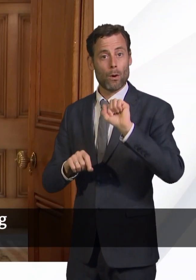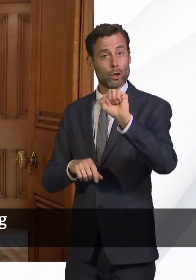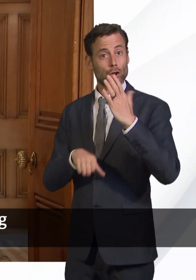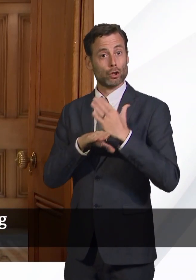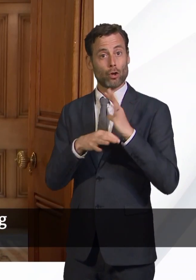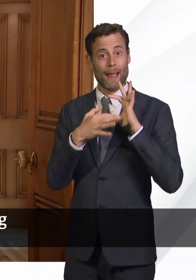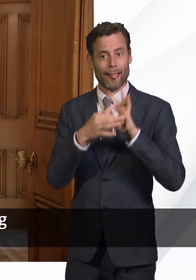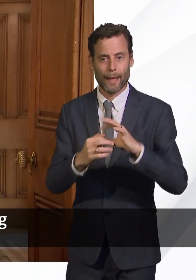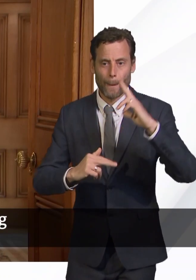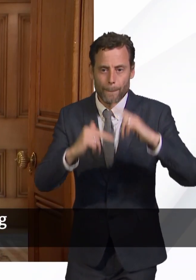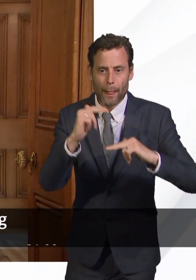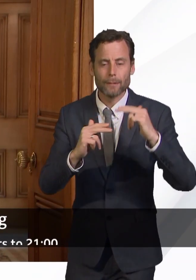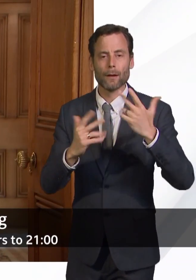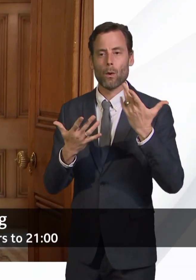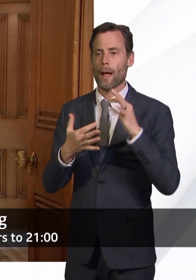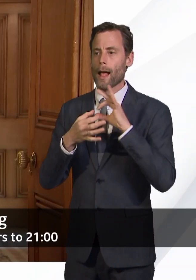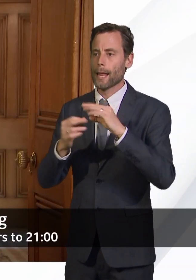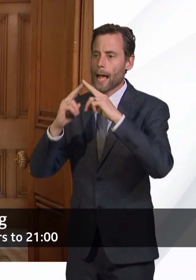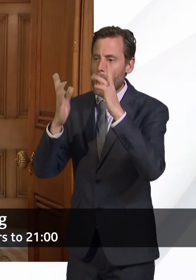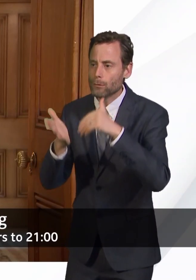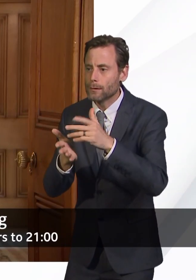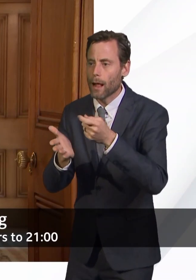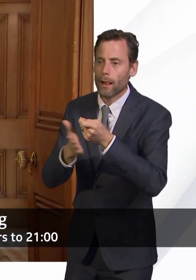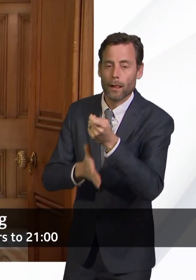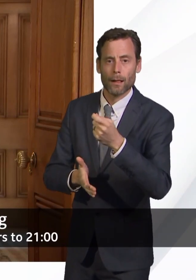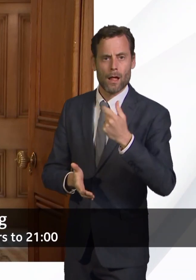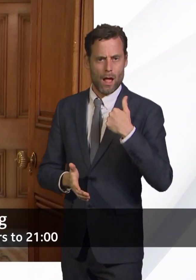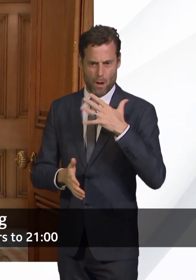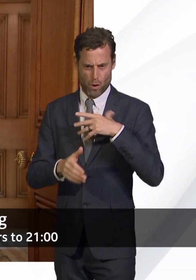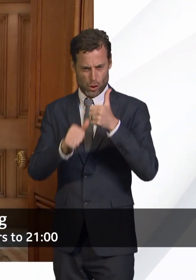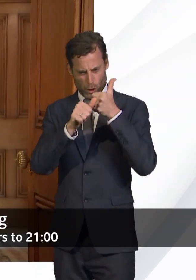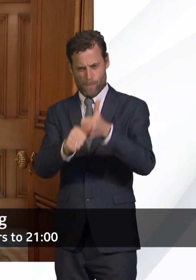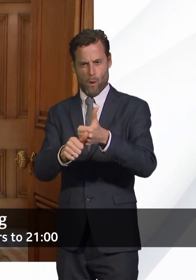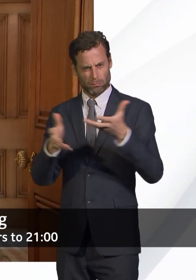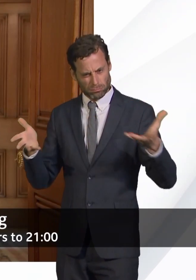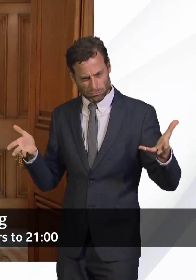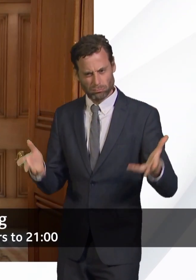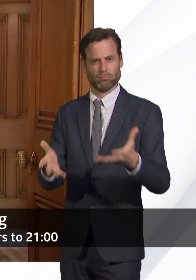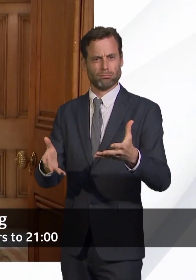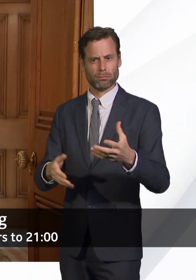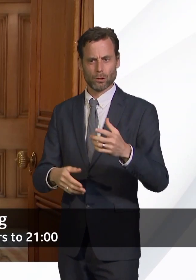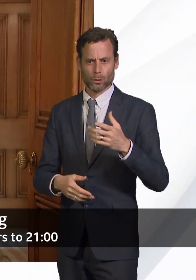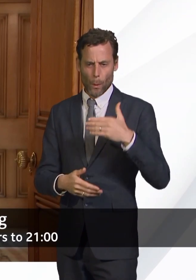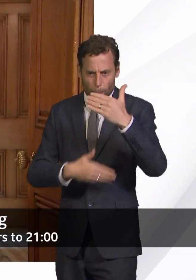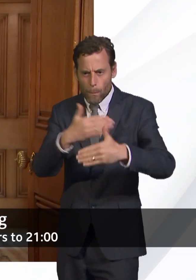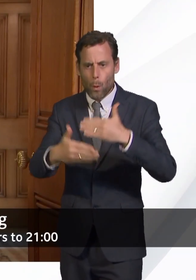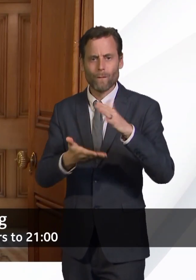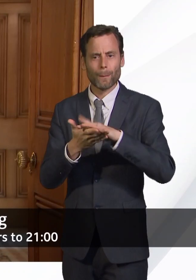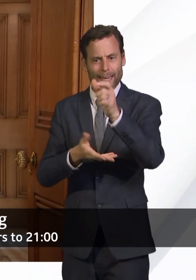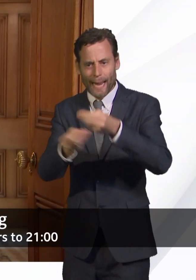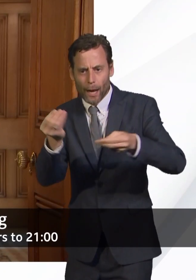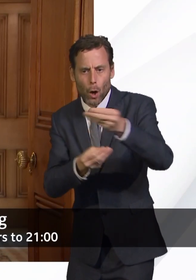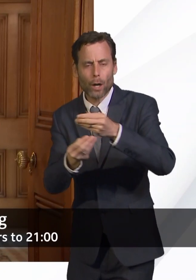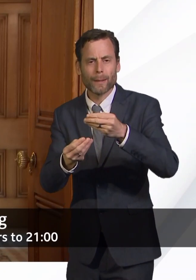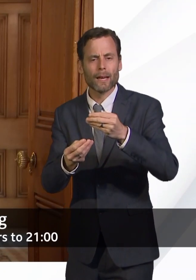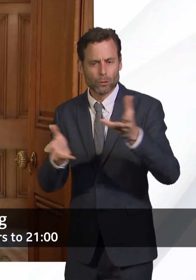the housing industries, to help their sector bounce back whilst always prioritising their safety